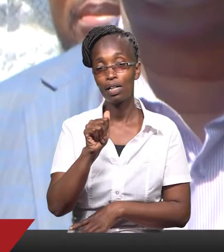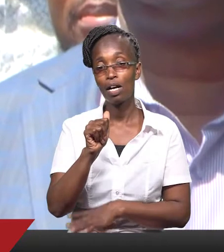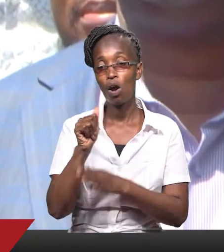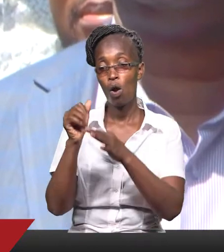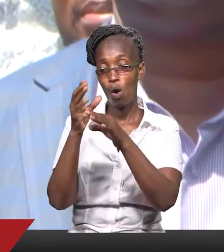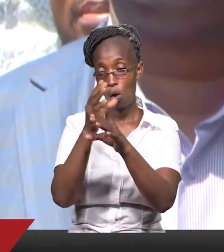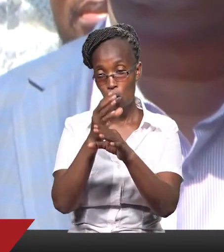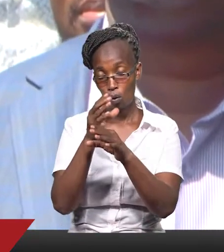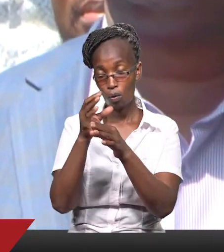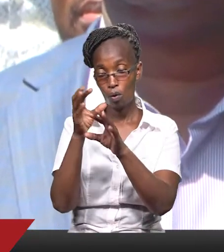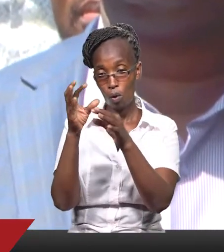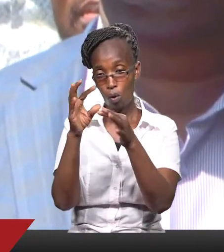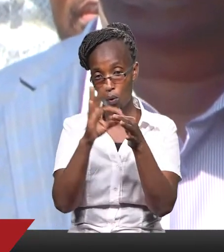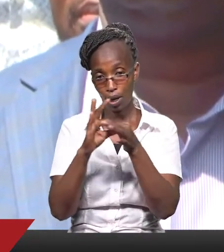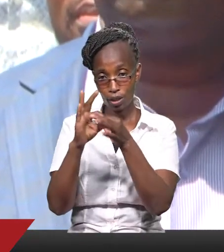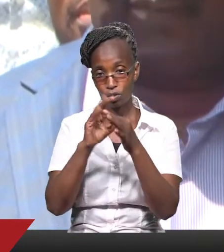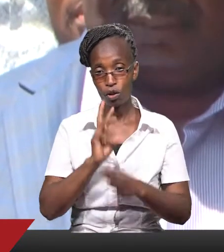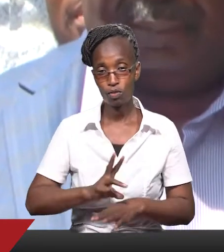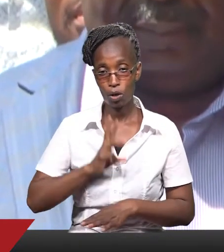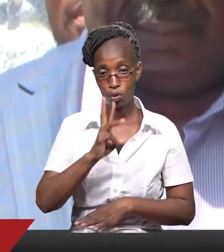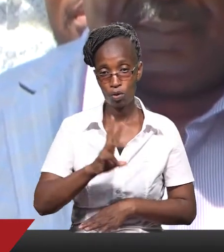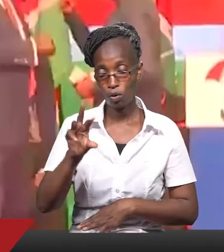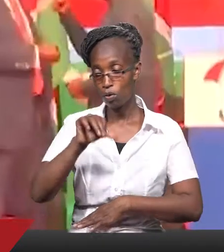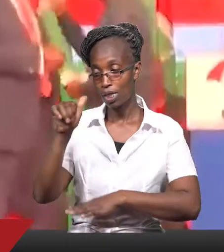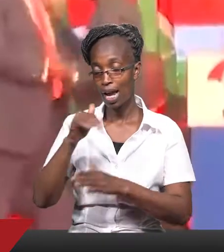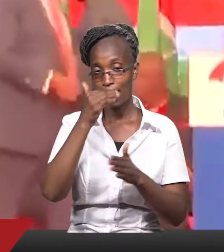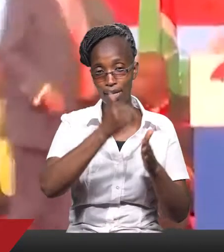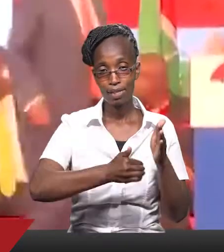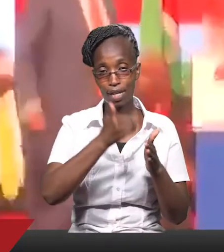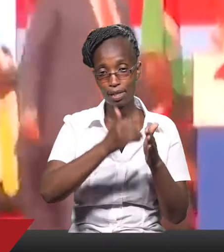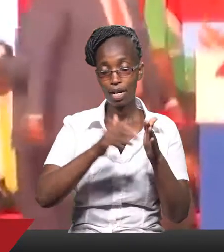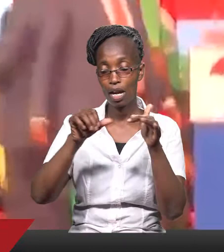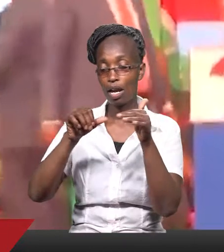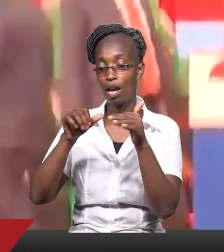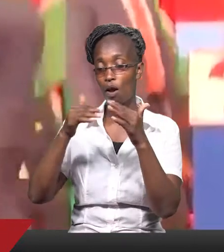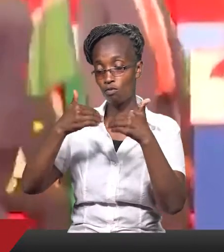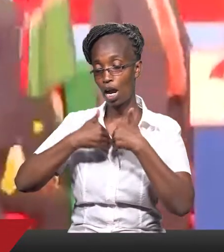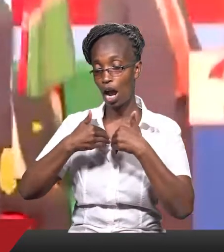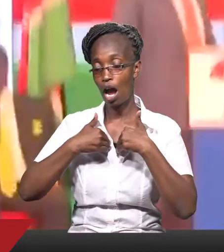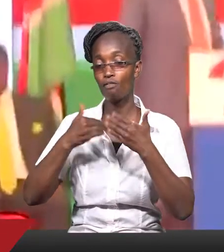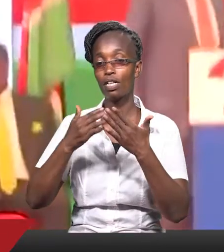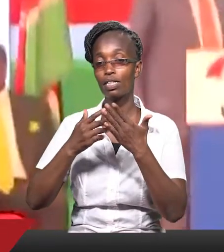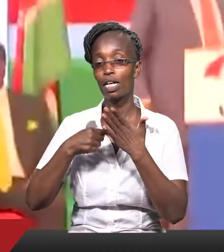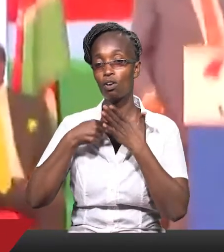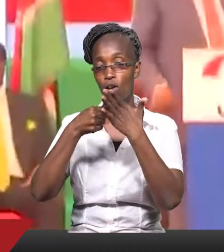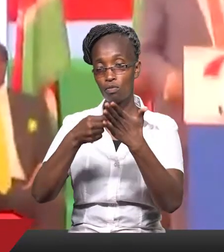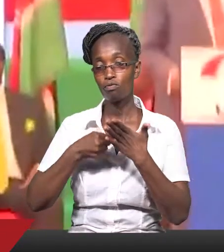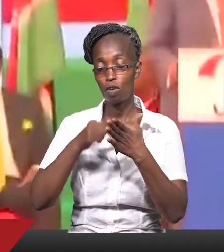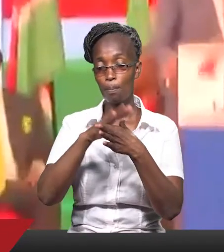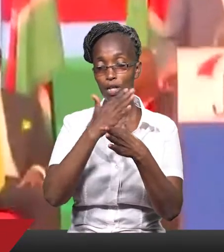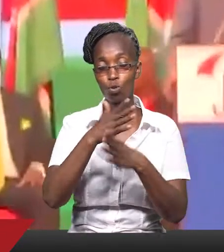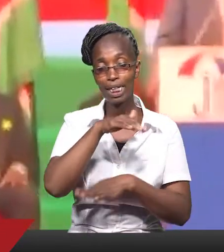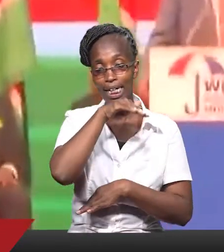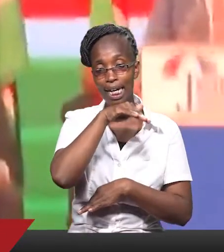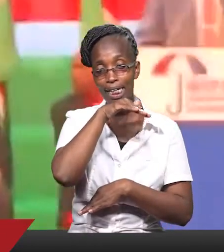OKA, a coalition of the willing. Kwa upande wa tetesi za kuwepo kwa mazungumzo kati ya kinara